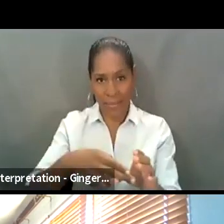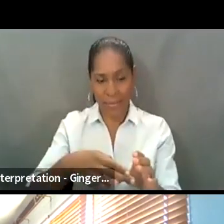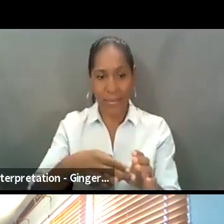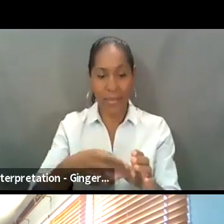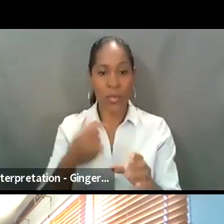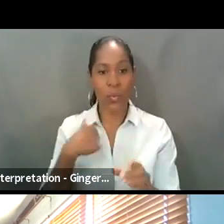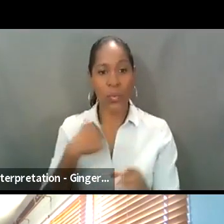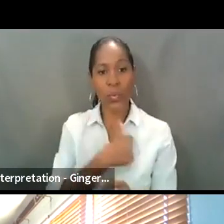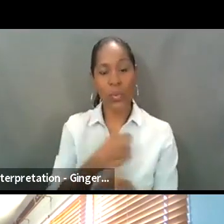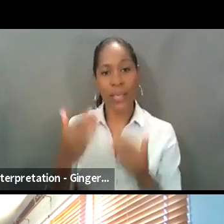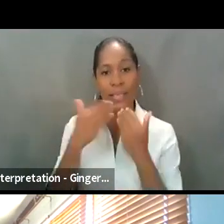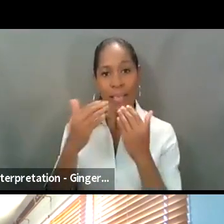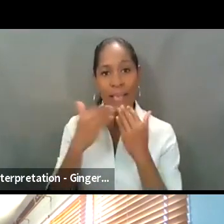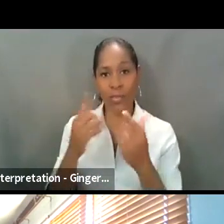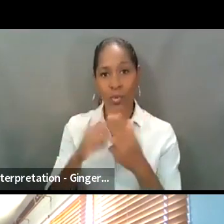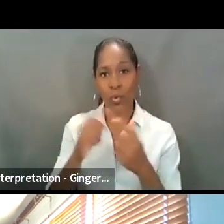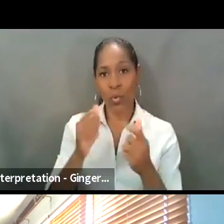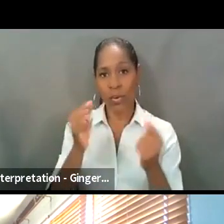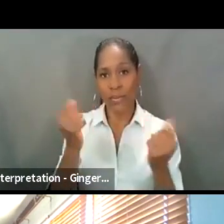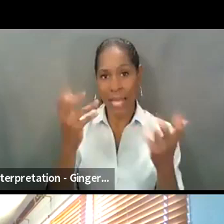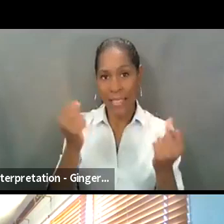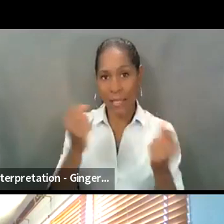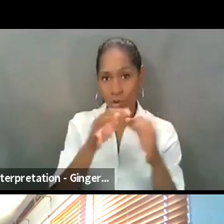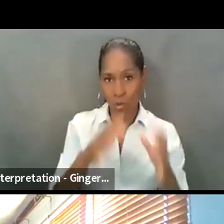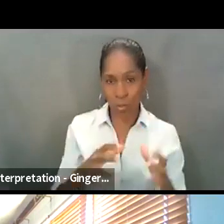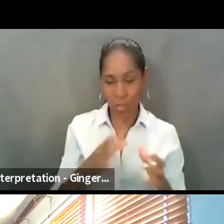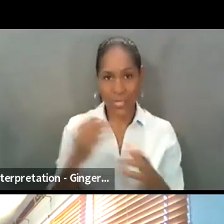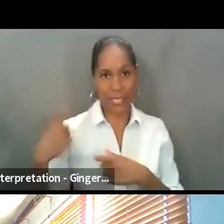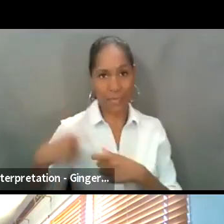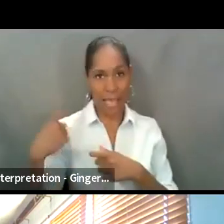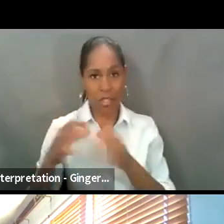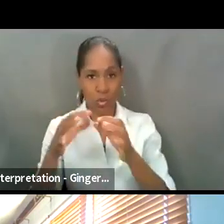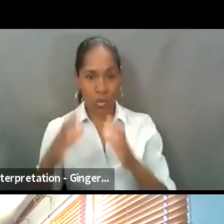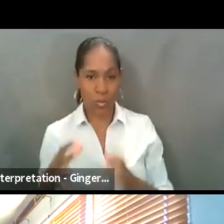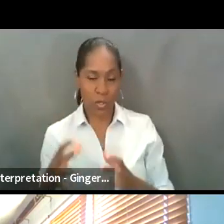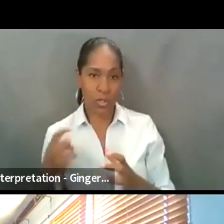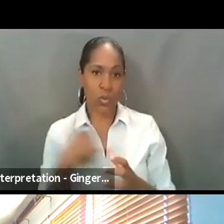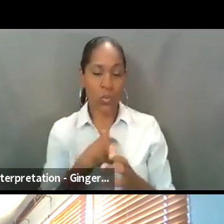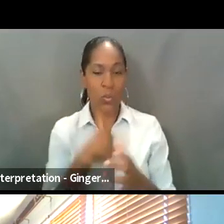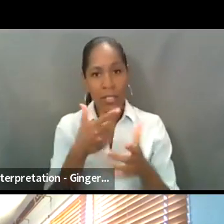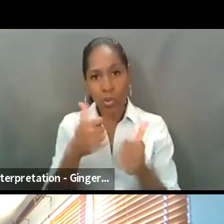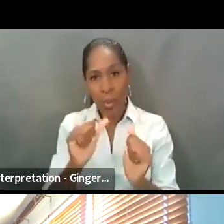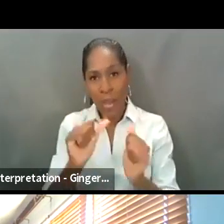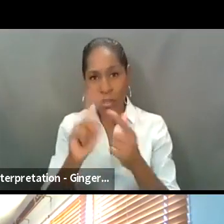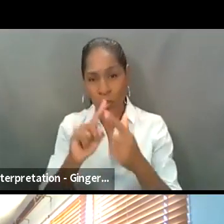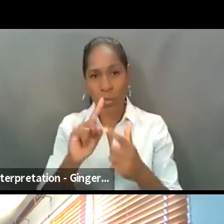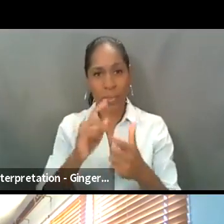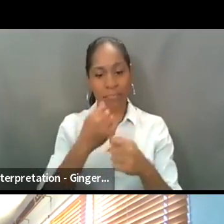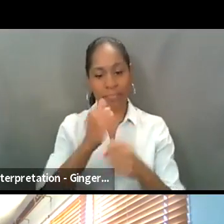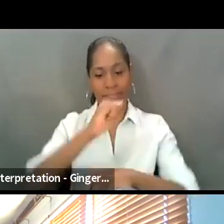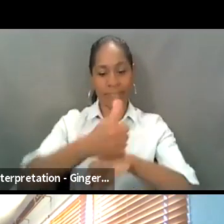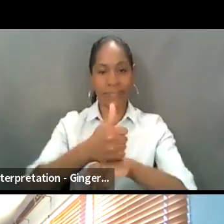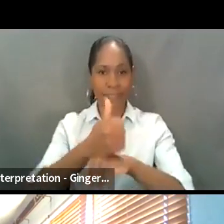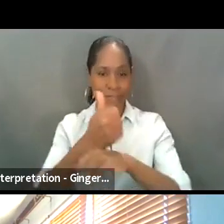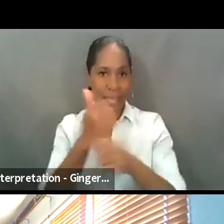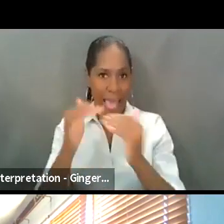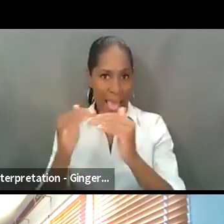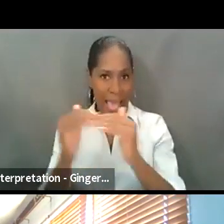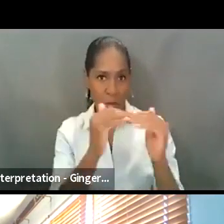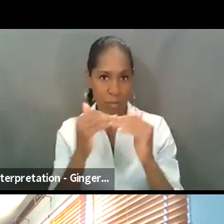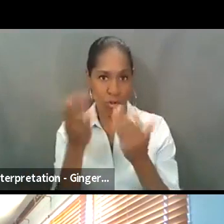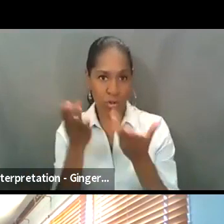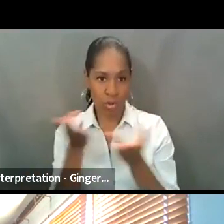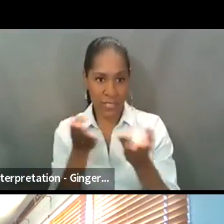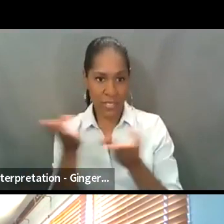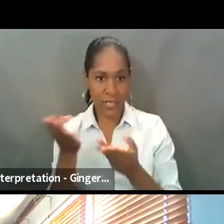and our ASL interpreters as we strive to create safe, equitable, and accessible spaces for our community. We are also thankful